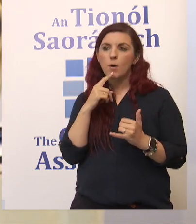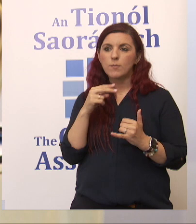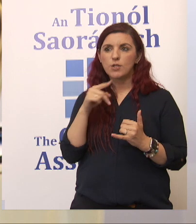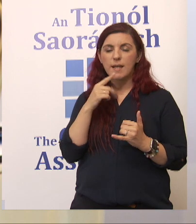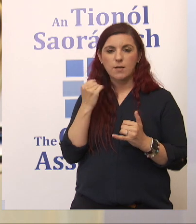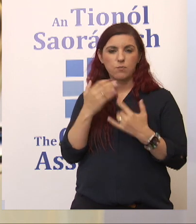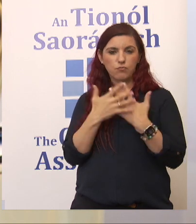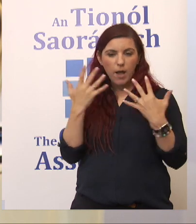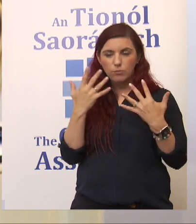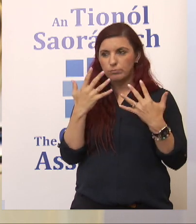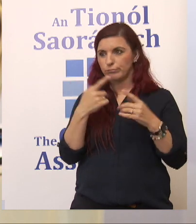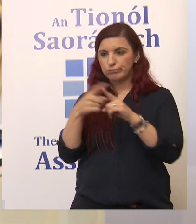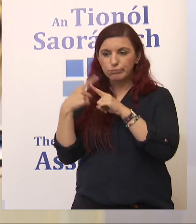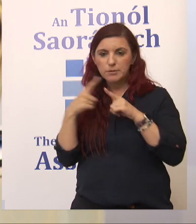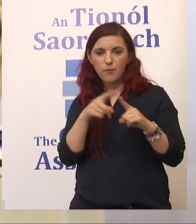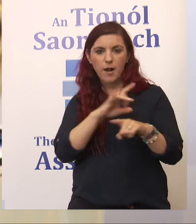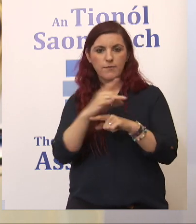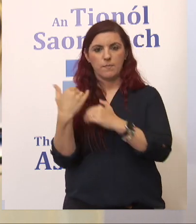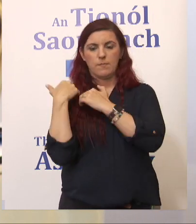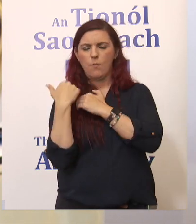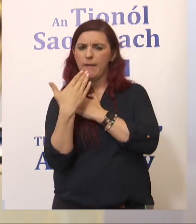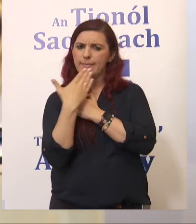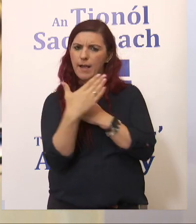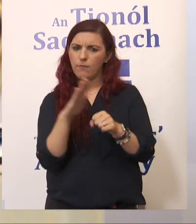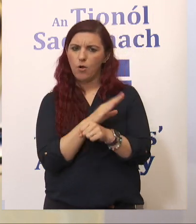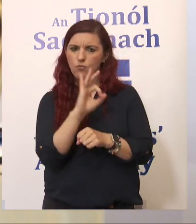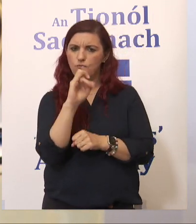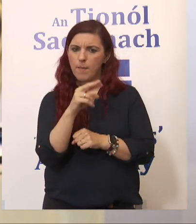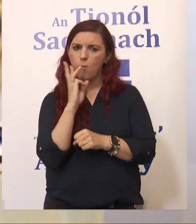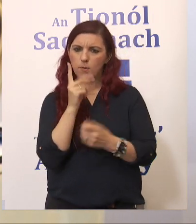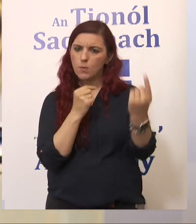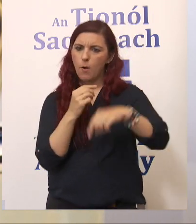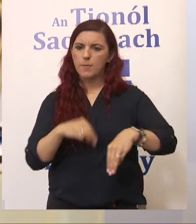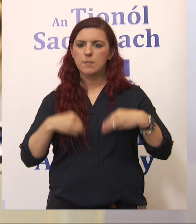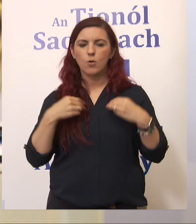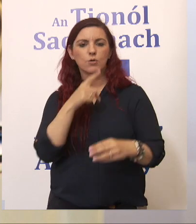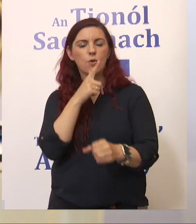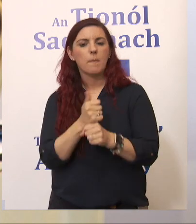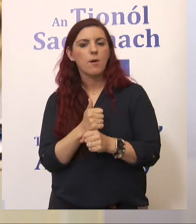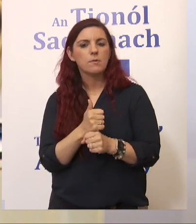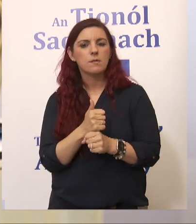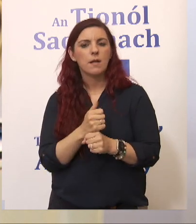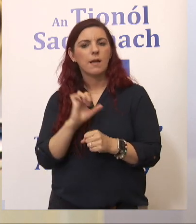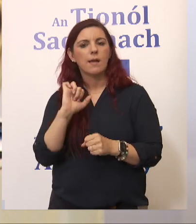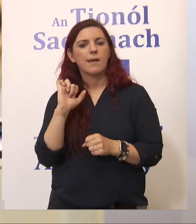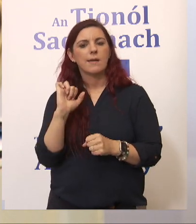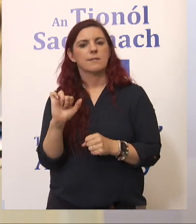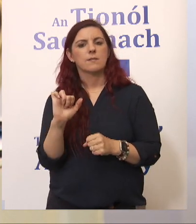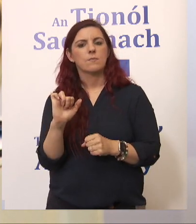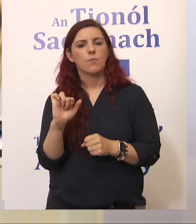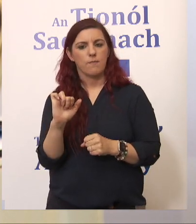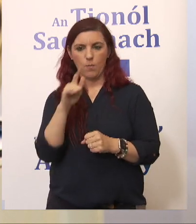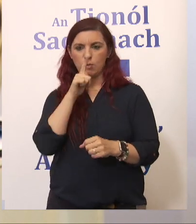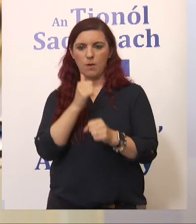wide range of responsibilities. And we're very grateful that Graham could be with us this morning to talk about his brief in relation to